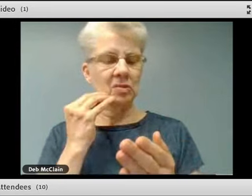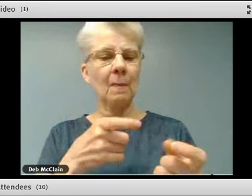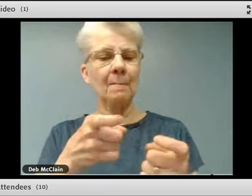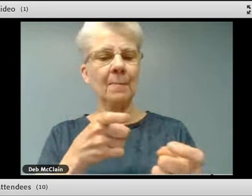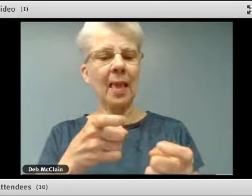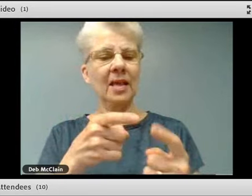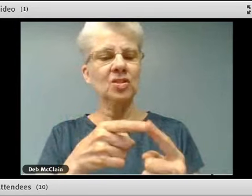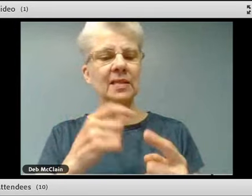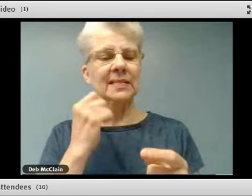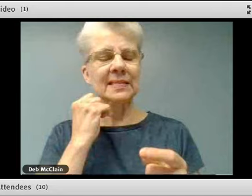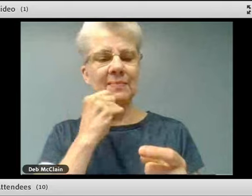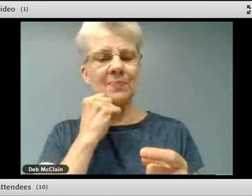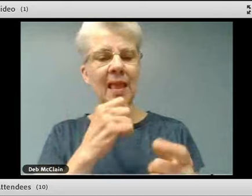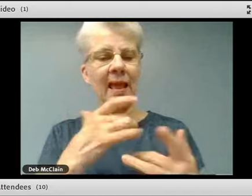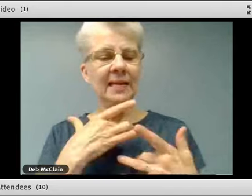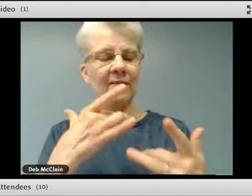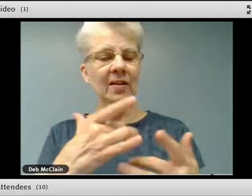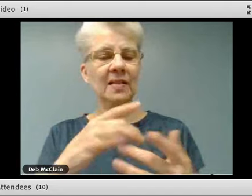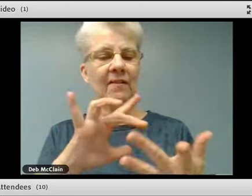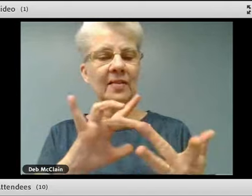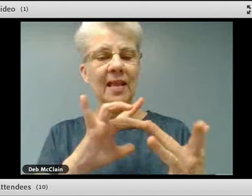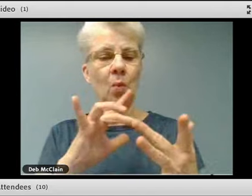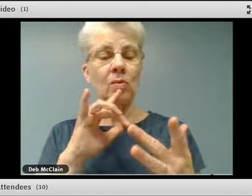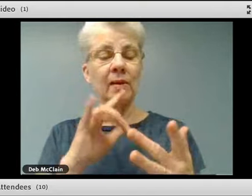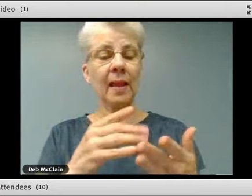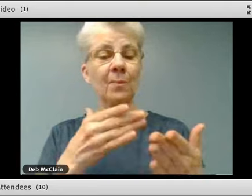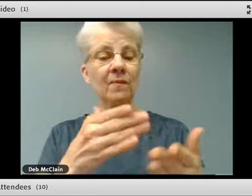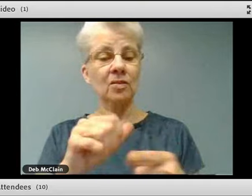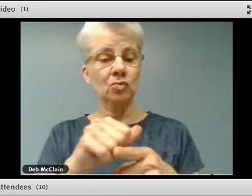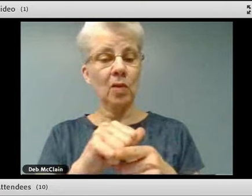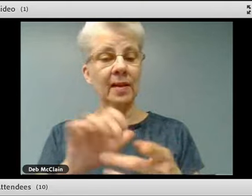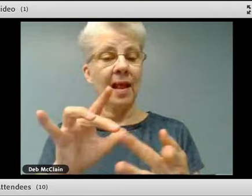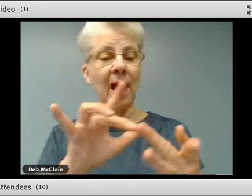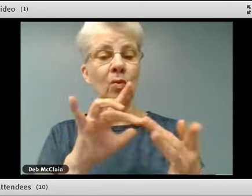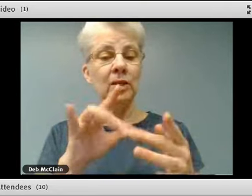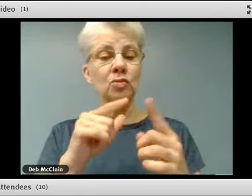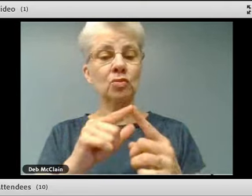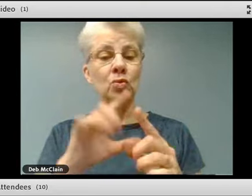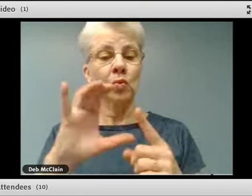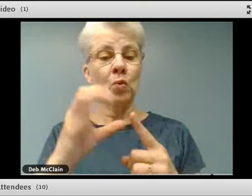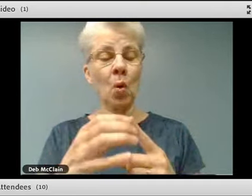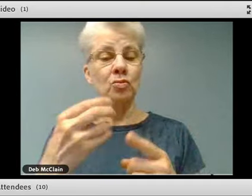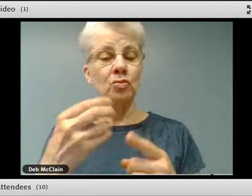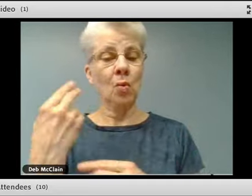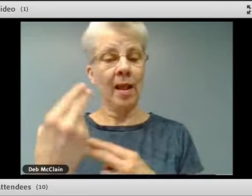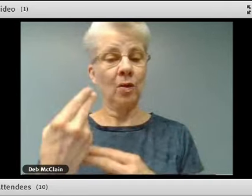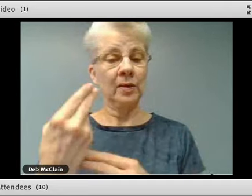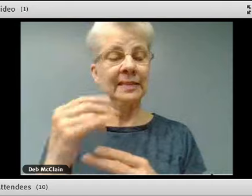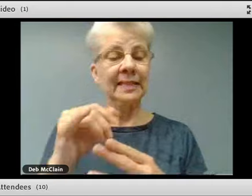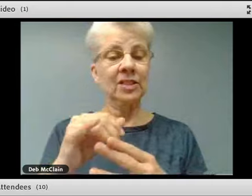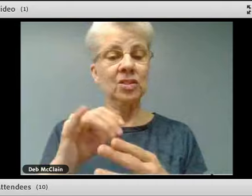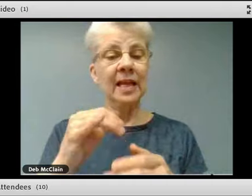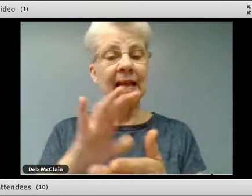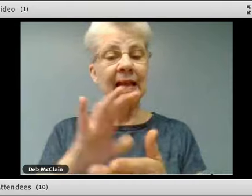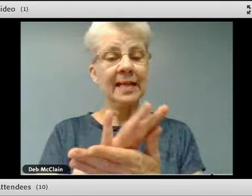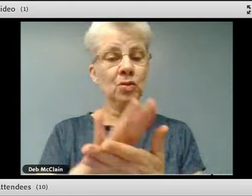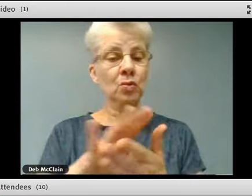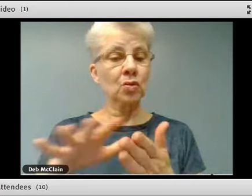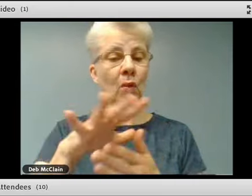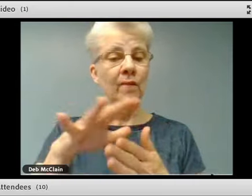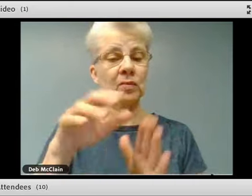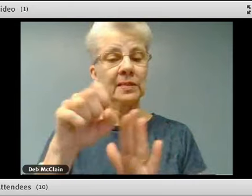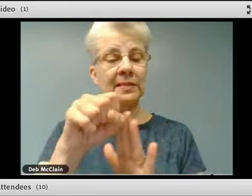She manages the day-to-day activities of the network and provides training and outreach to cultural heritage institutions throughout the state of